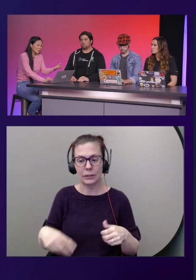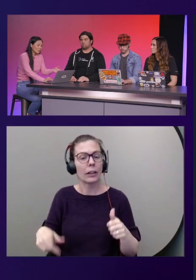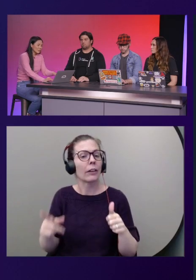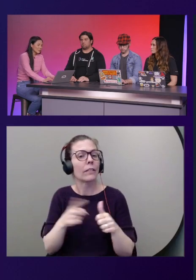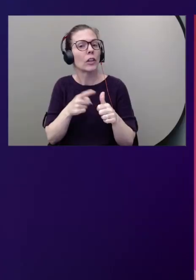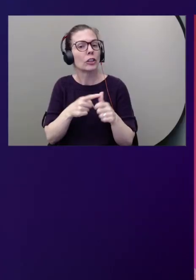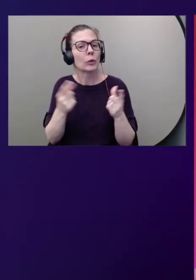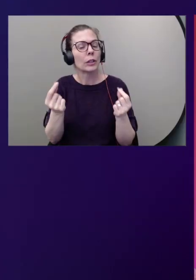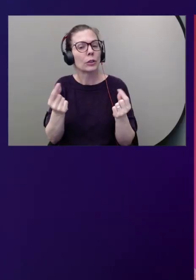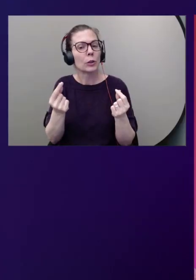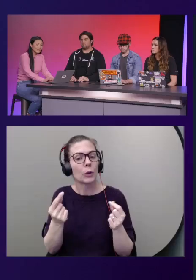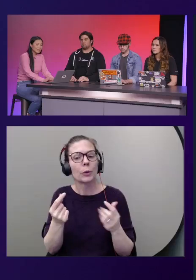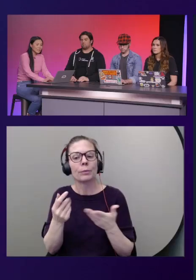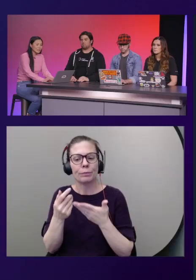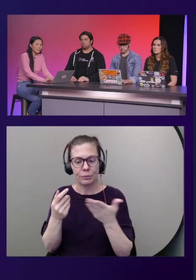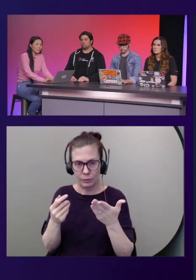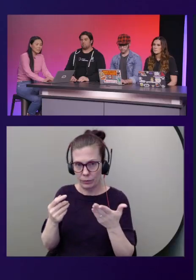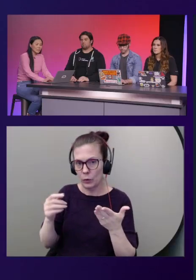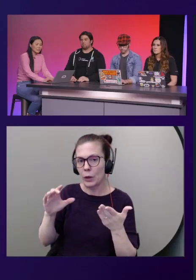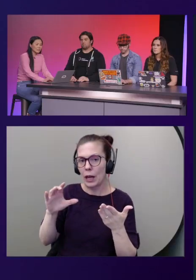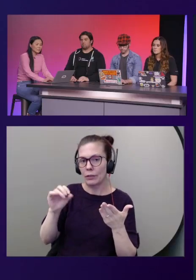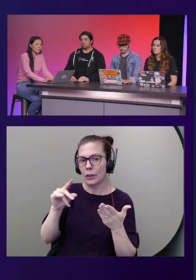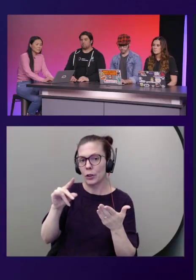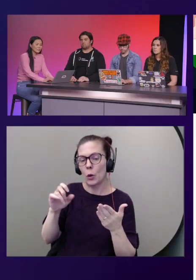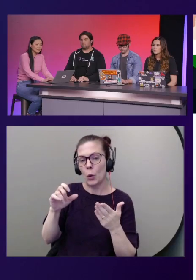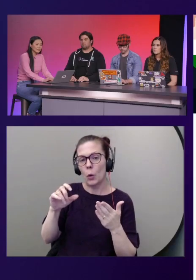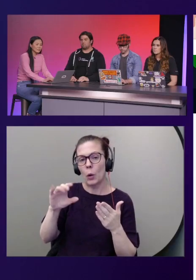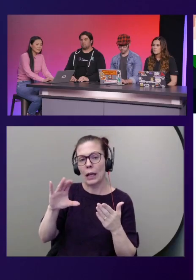come to the Code Catalyst